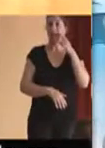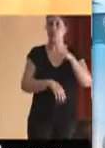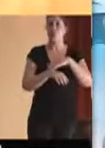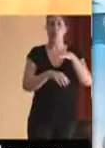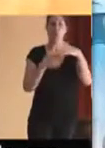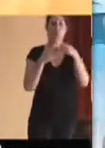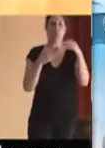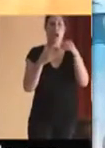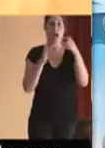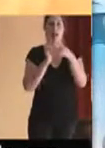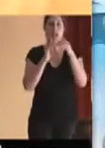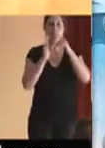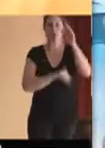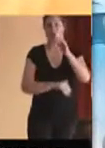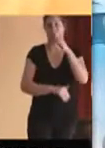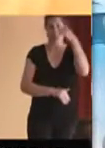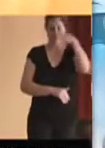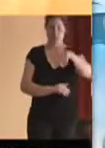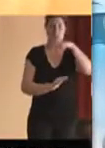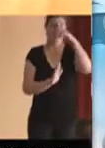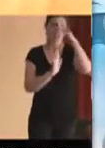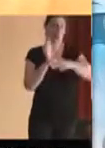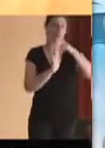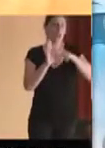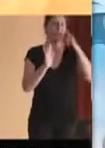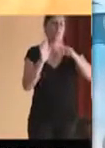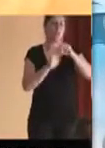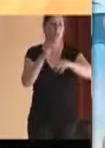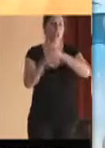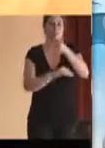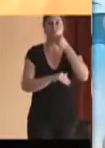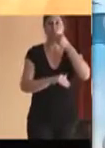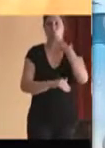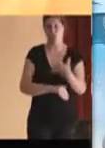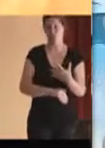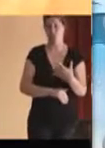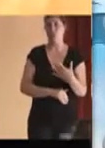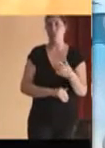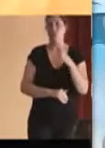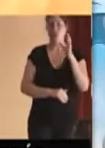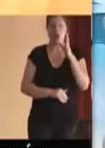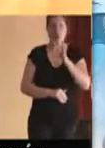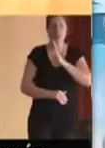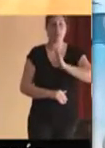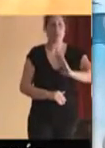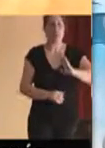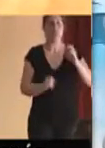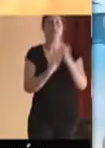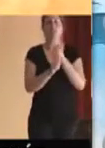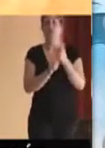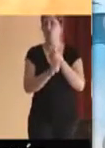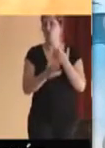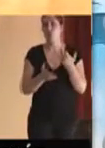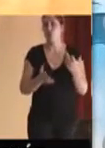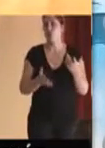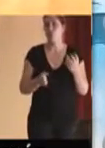I'm not afraid of using more resolution because I know that the hardware is going to evolve more rapidly than the rest, but